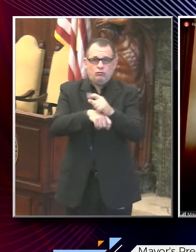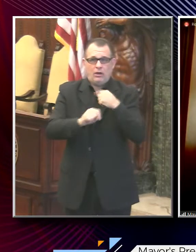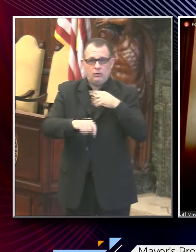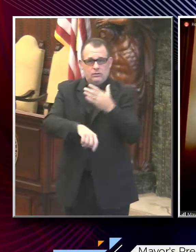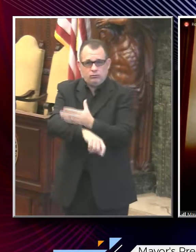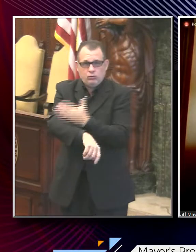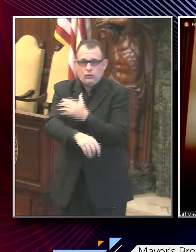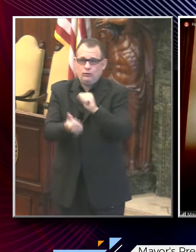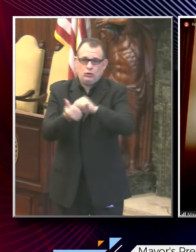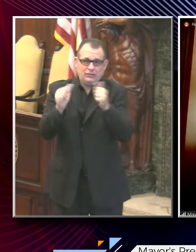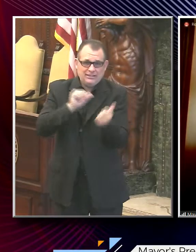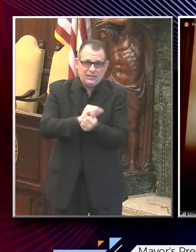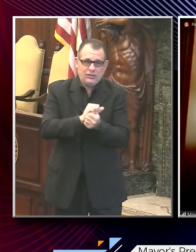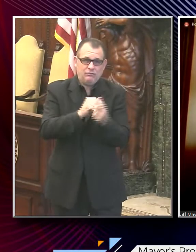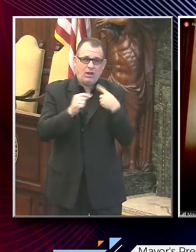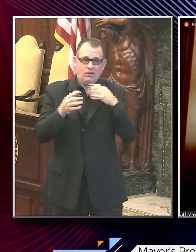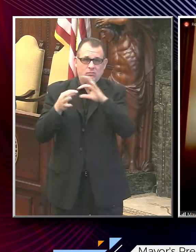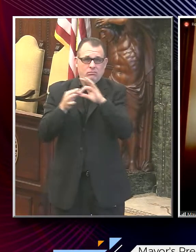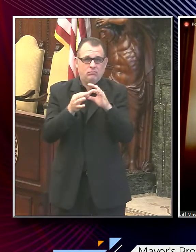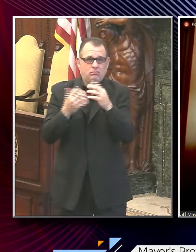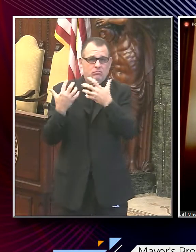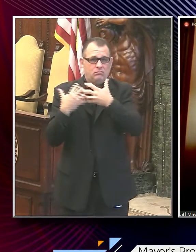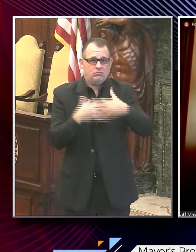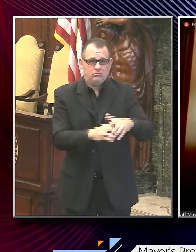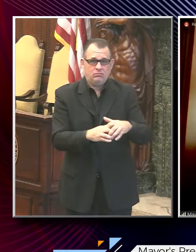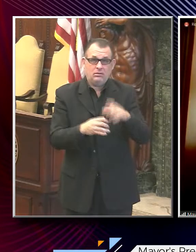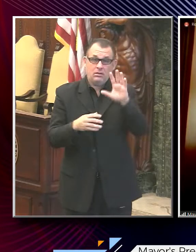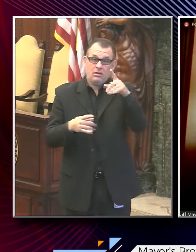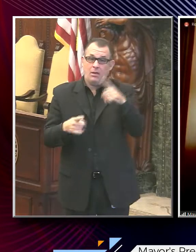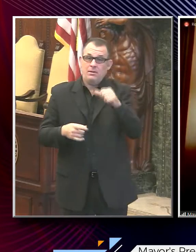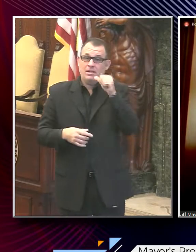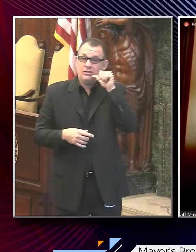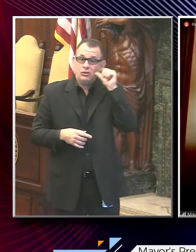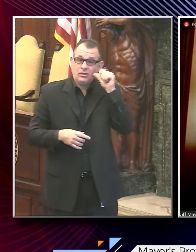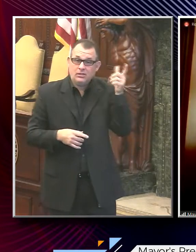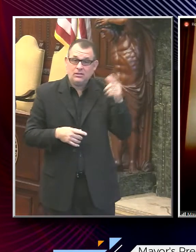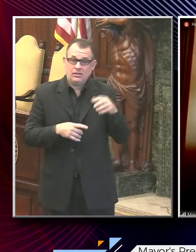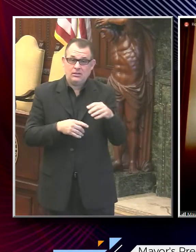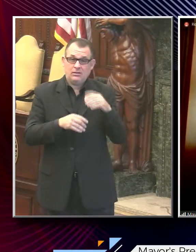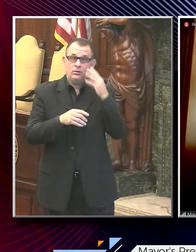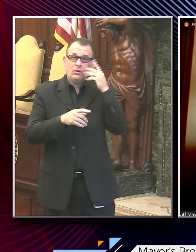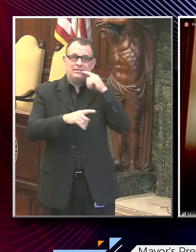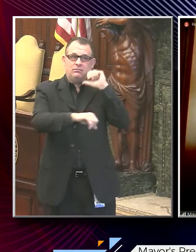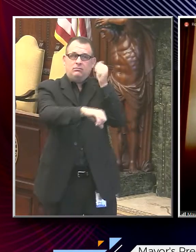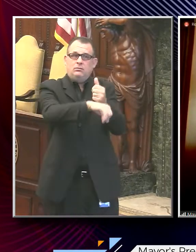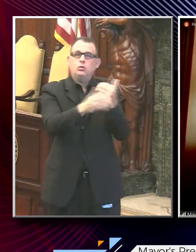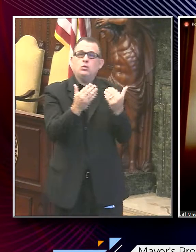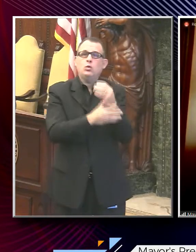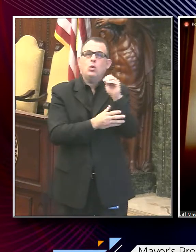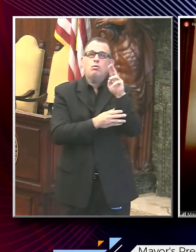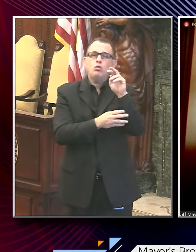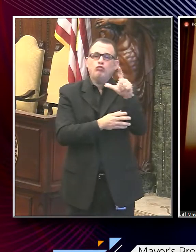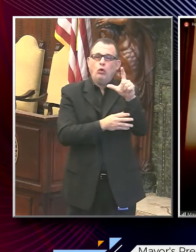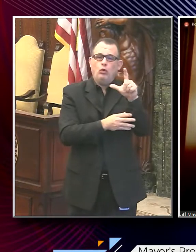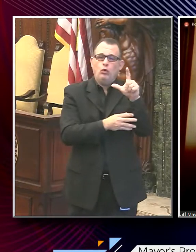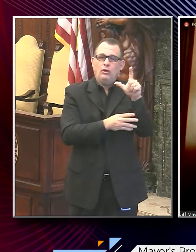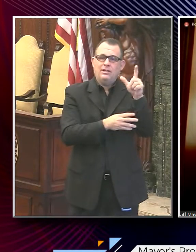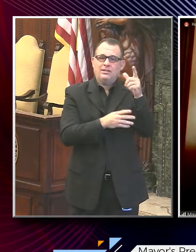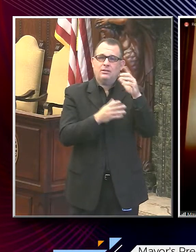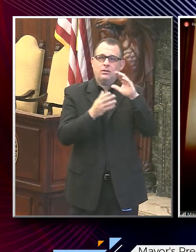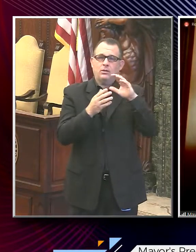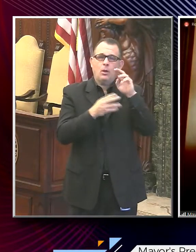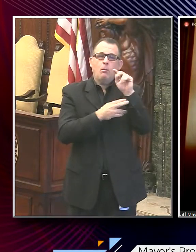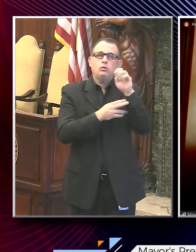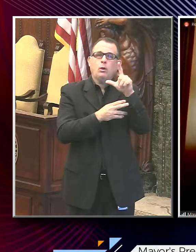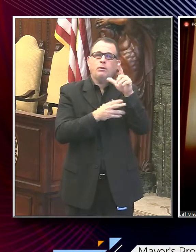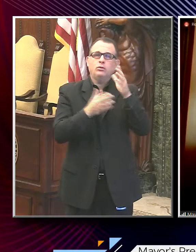and reconciliation work. Just yesterday, we dedicated a new mural at the Municipal Services Building titled Crown. This art installation honors